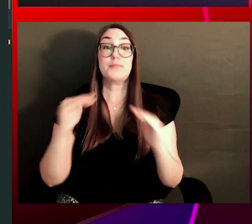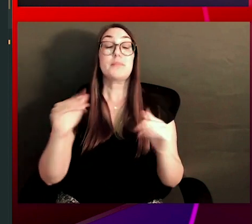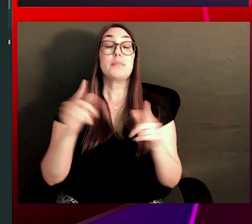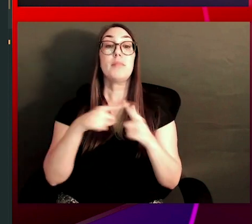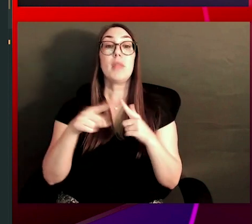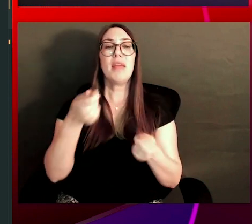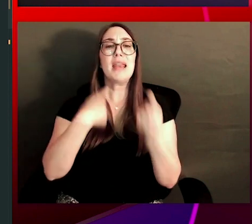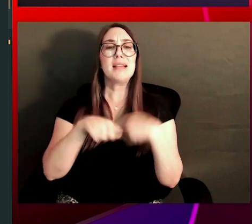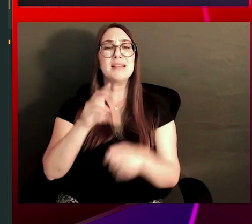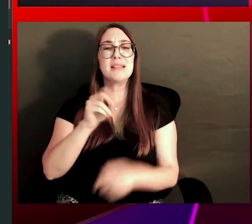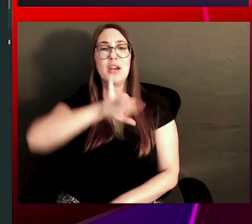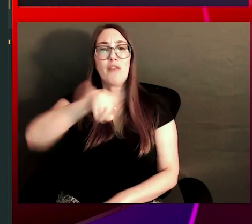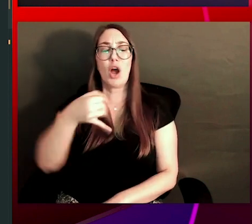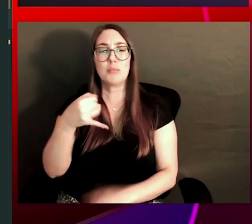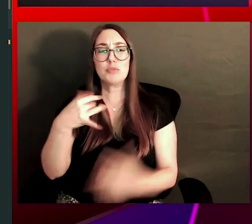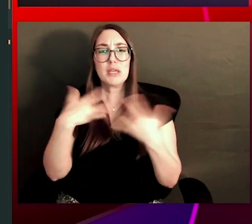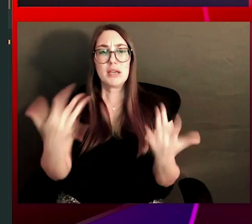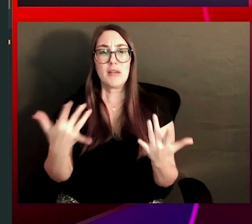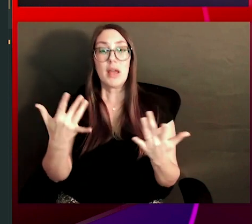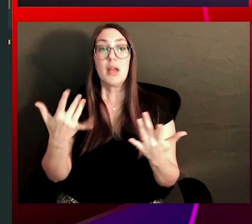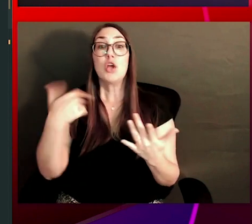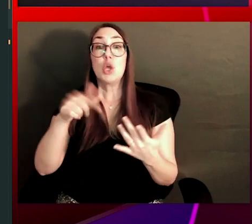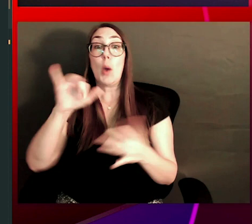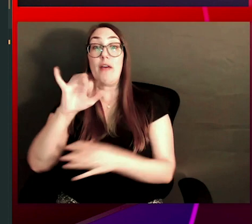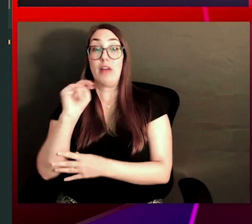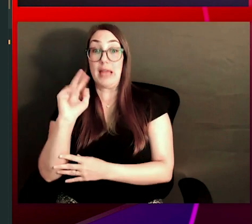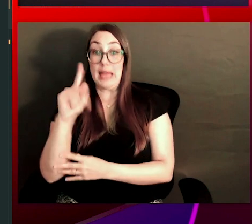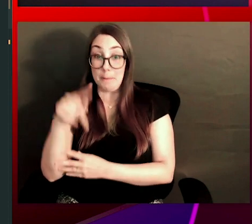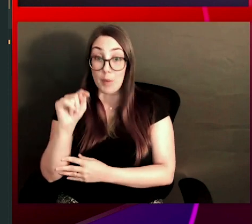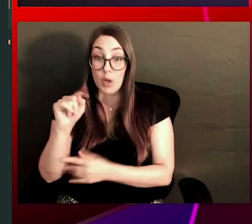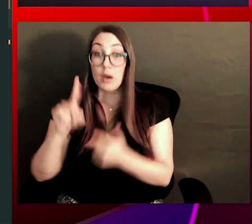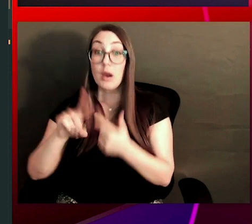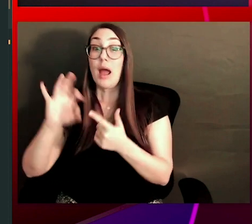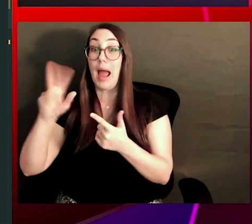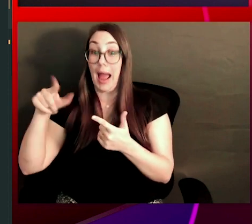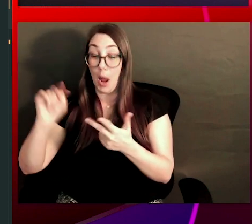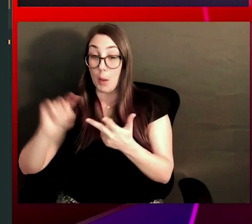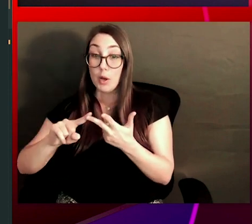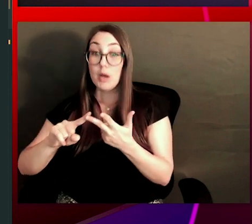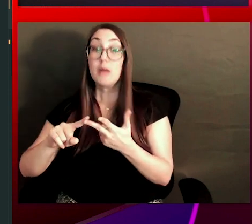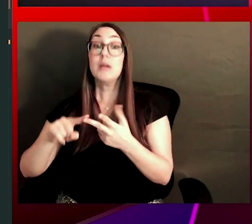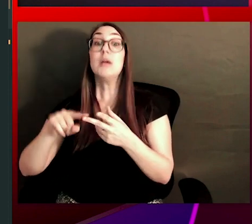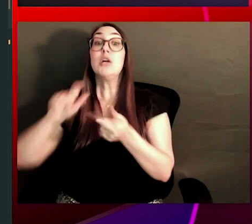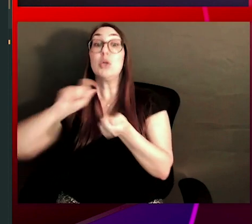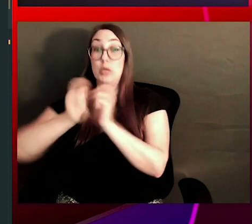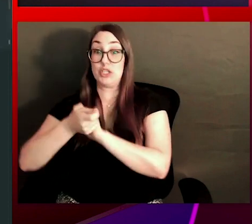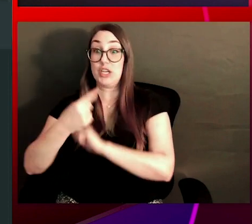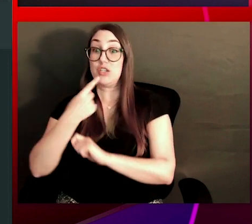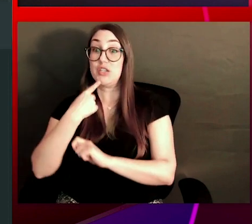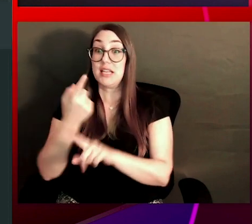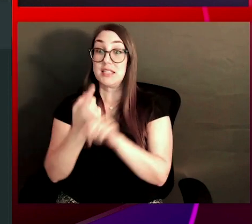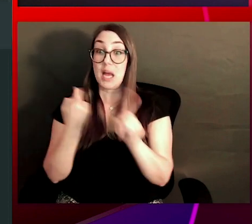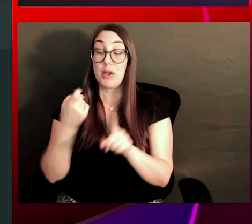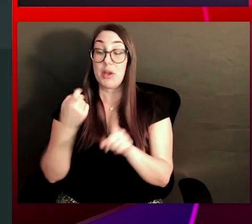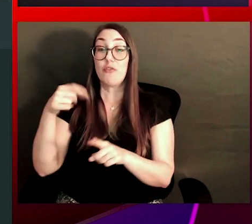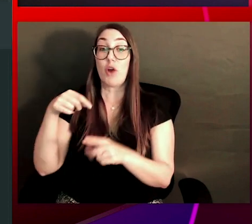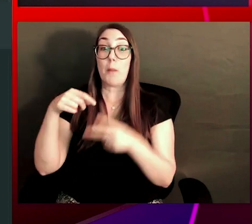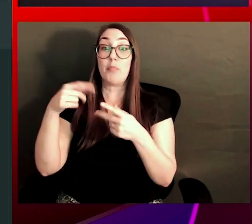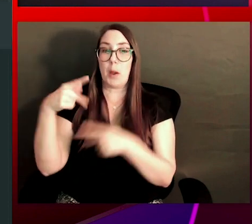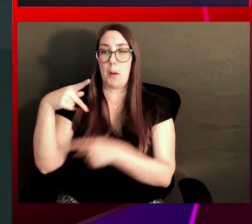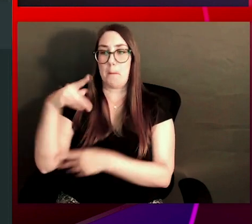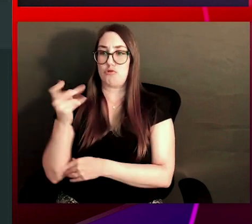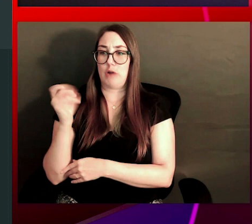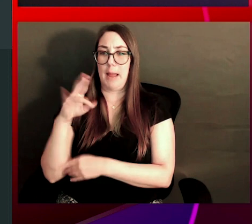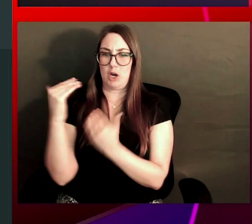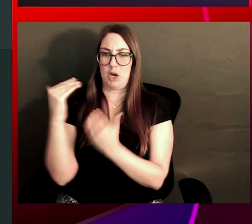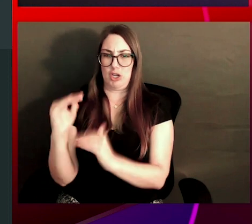logical parameters instead. So we have an input, an output. We annotated them to say, hey, they're coming from the query parameters or from the body. This is a function that